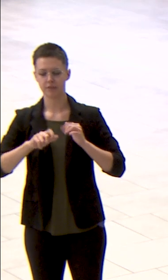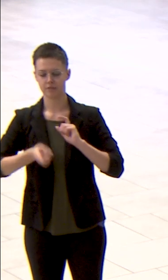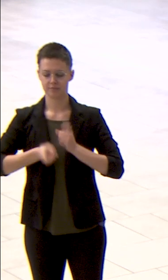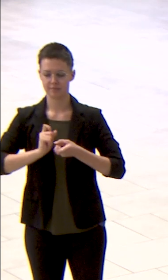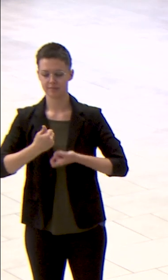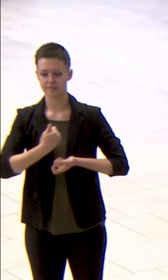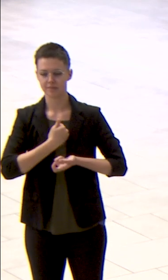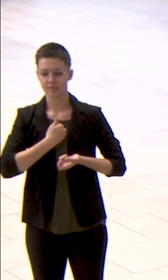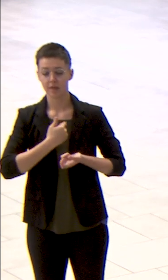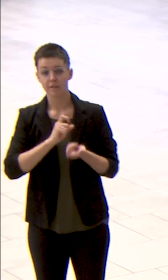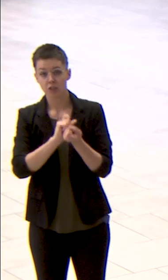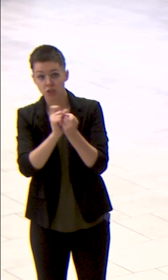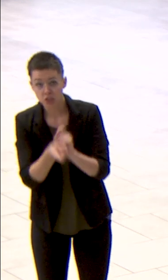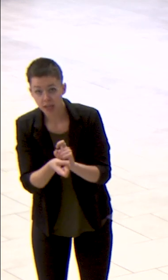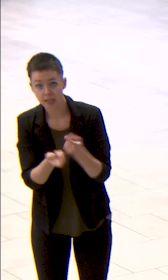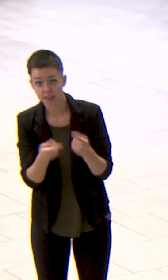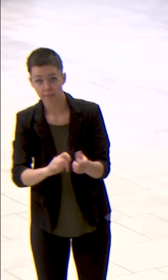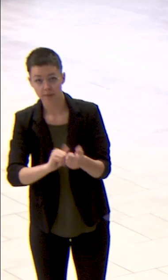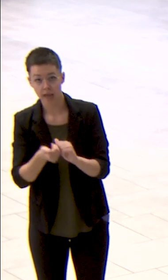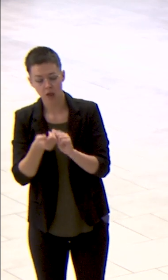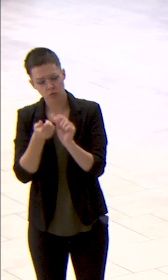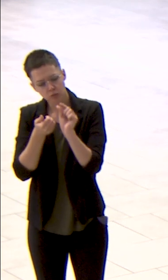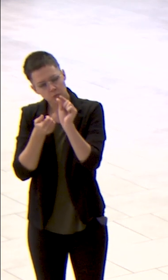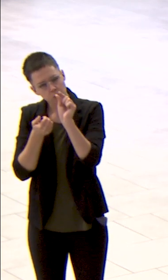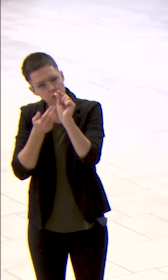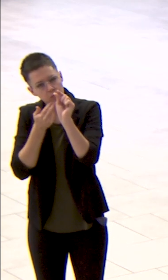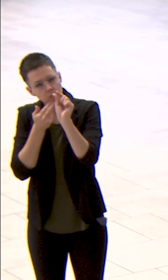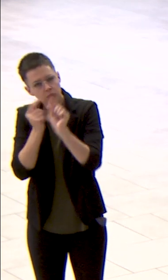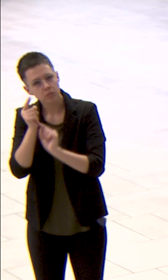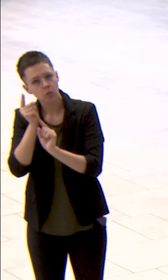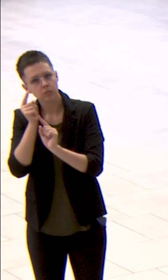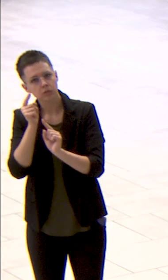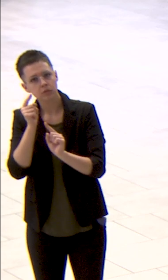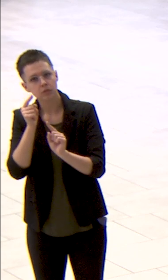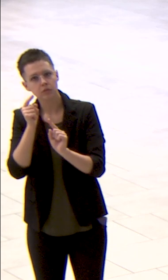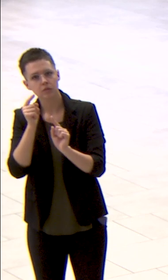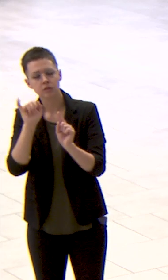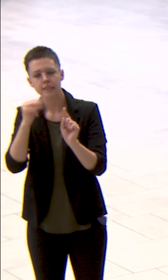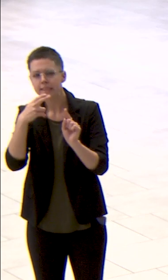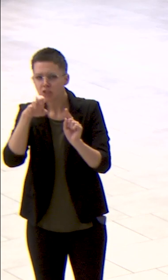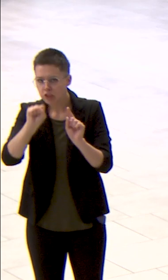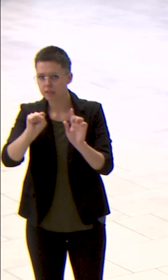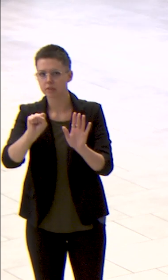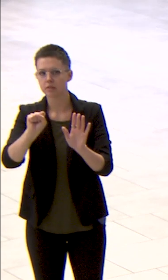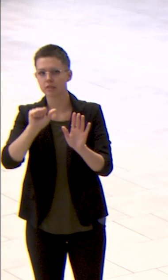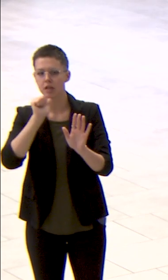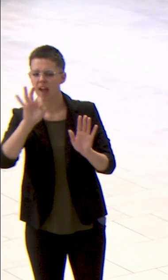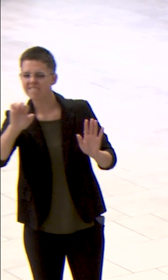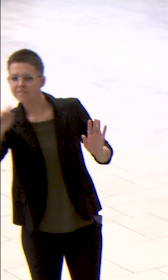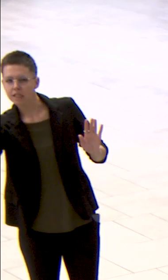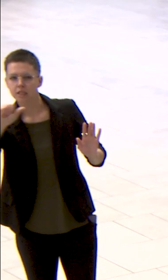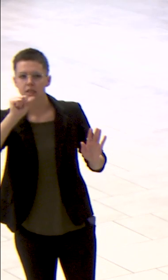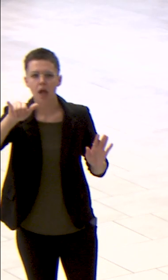change happens in micro moments. It doesn't happen, it happens in inches. Not in feet, not